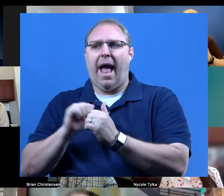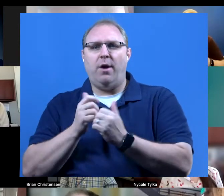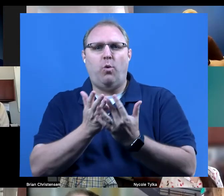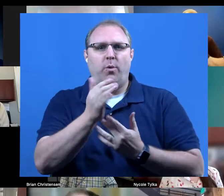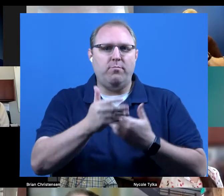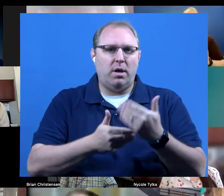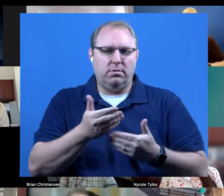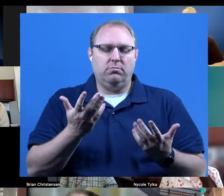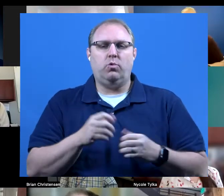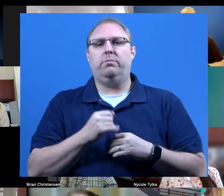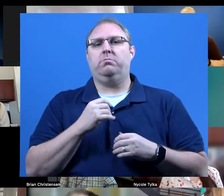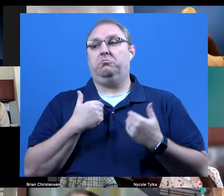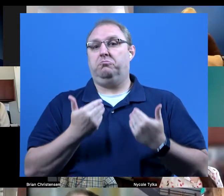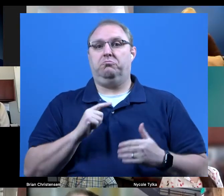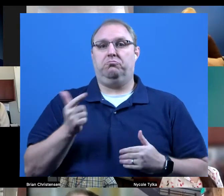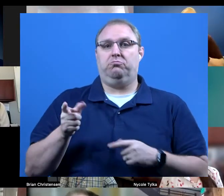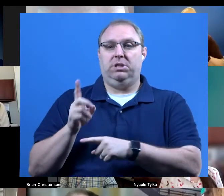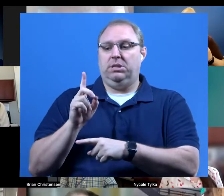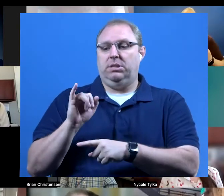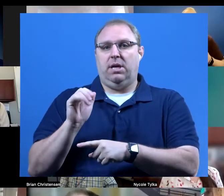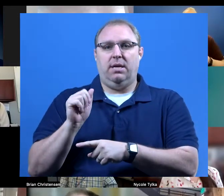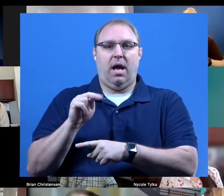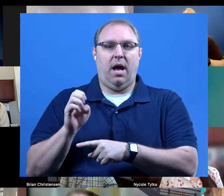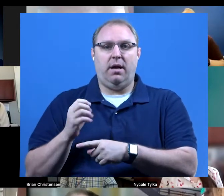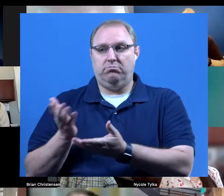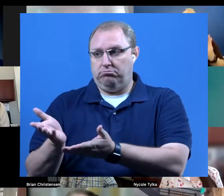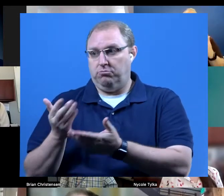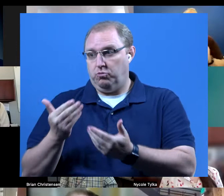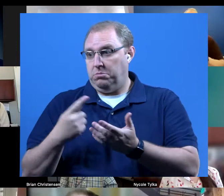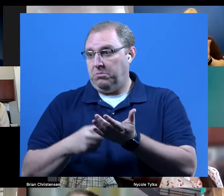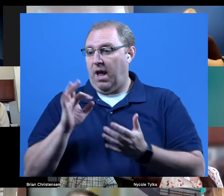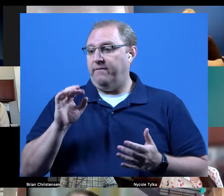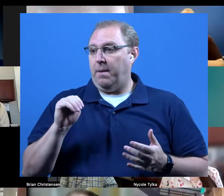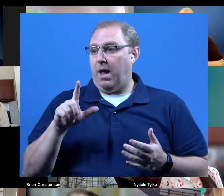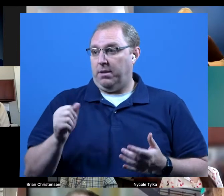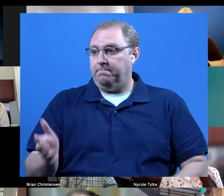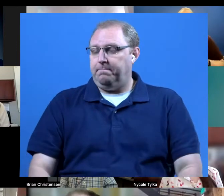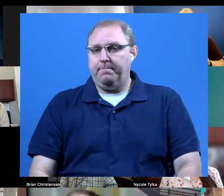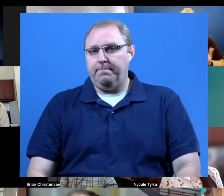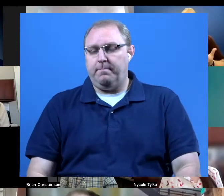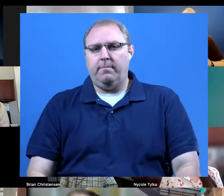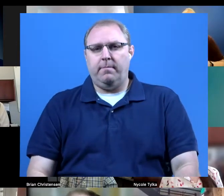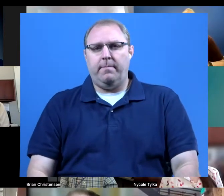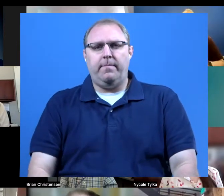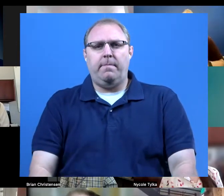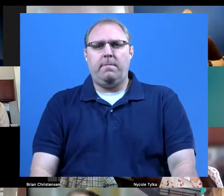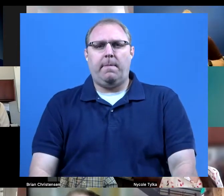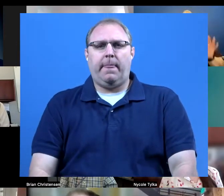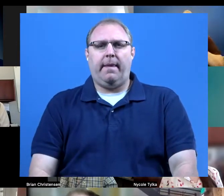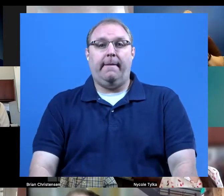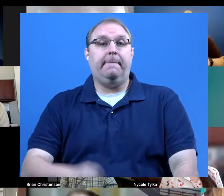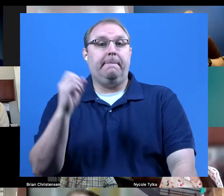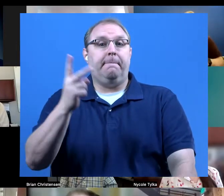know what to do, who to contact, and how to navigate these issues. So Diane, with that, we'll let you go over to Family and Medical Leave